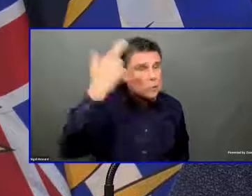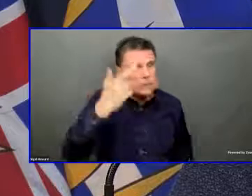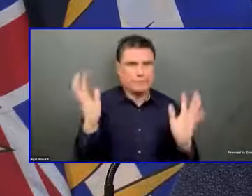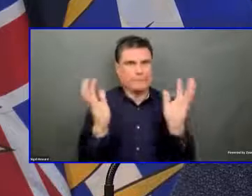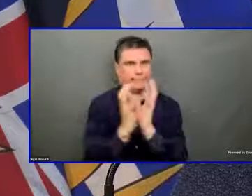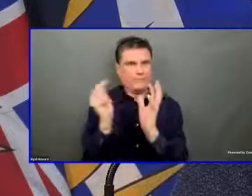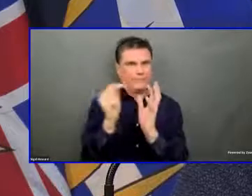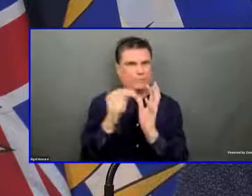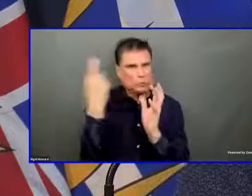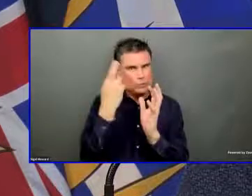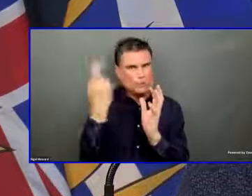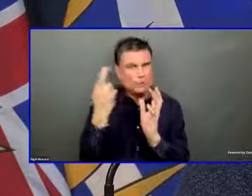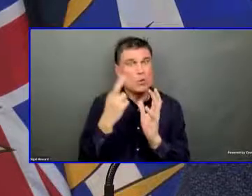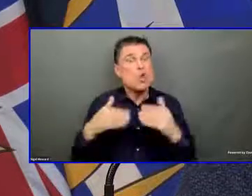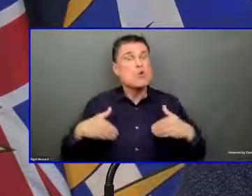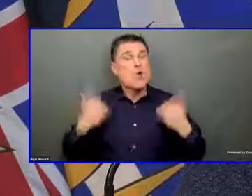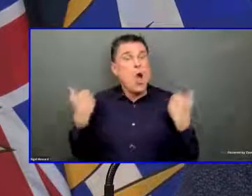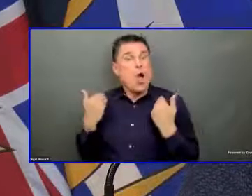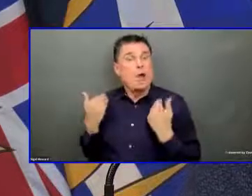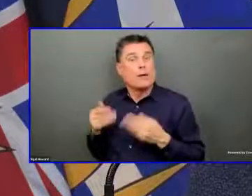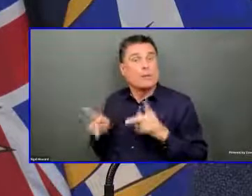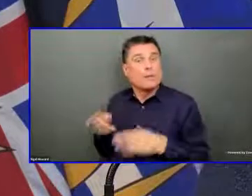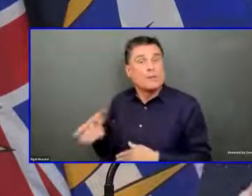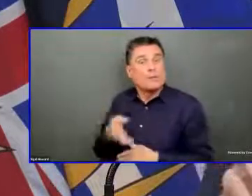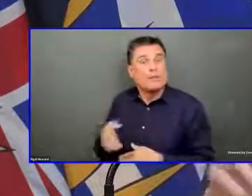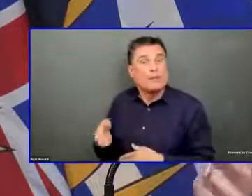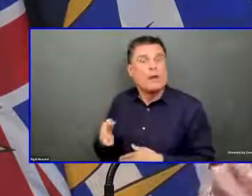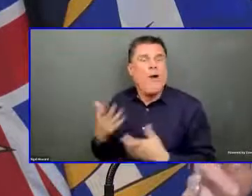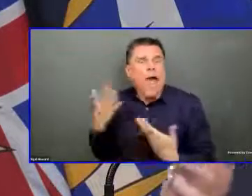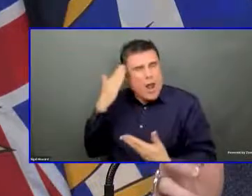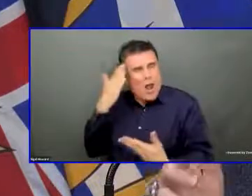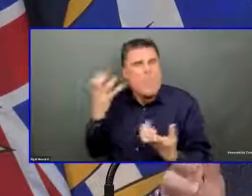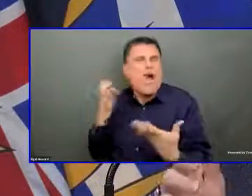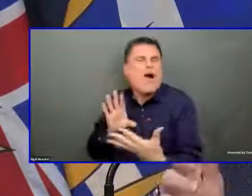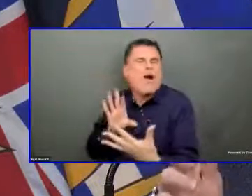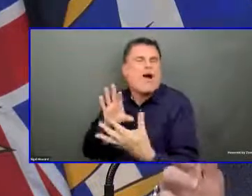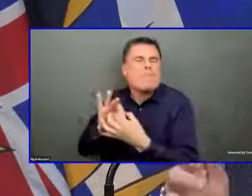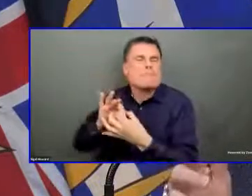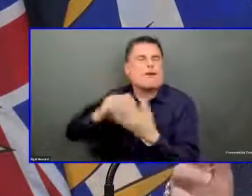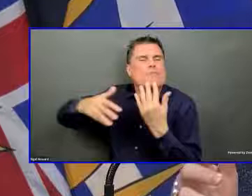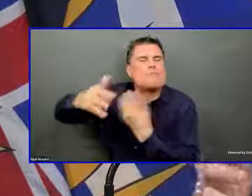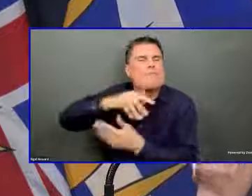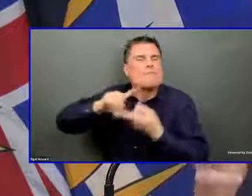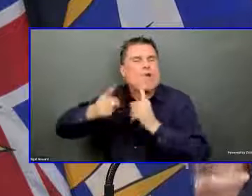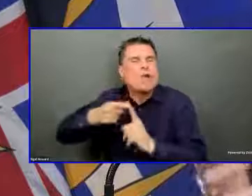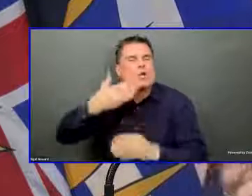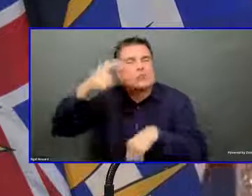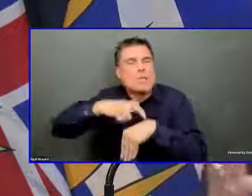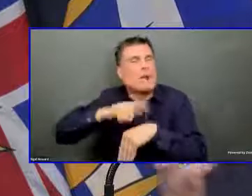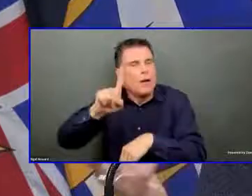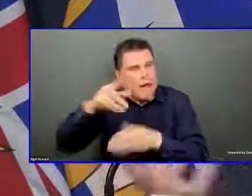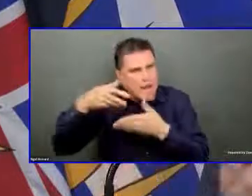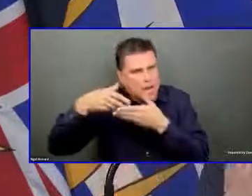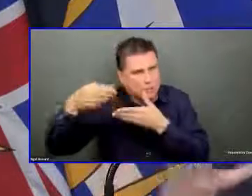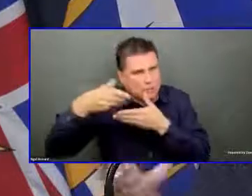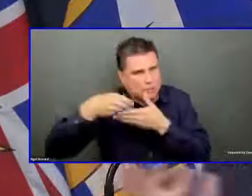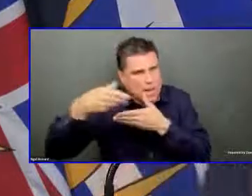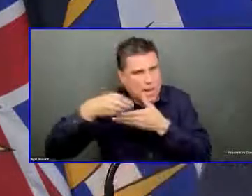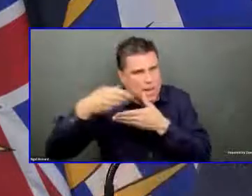next couple of weeks that are outside. And so that's a maximum of 10. That was a number that